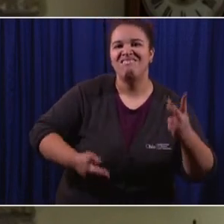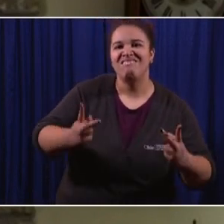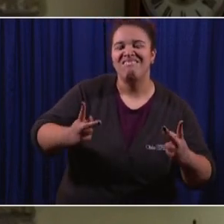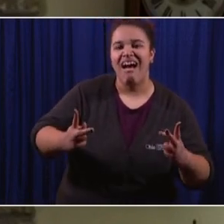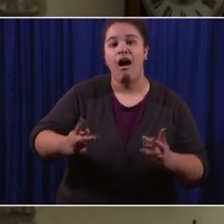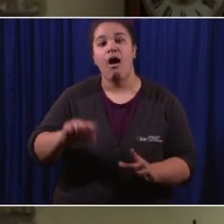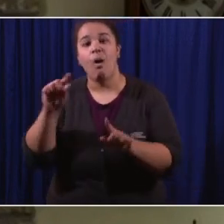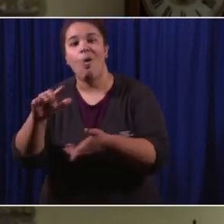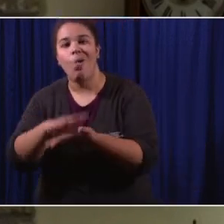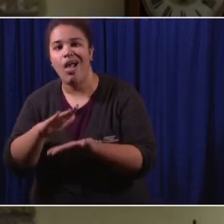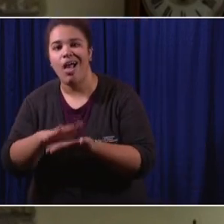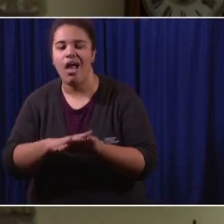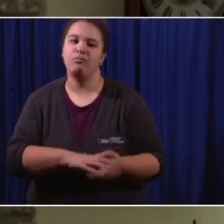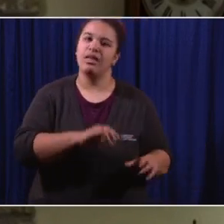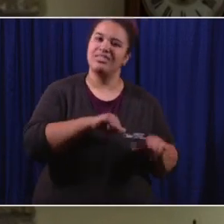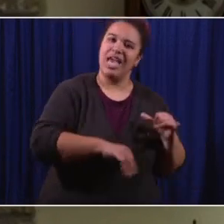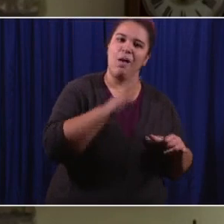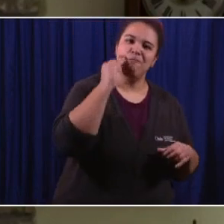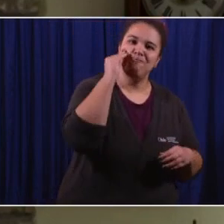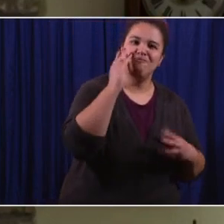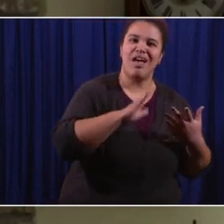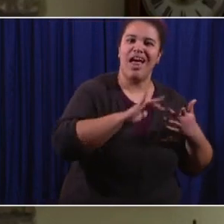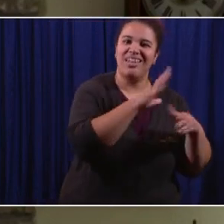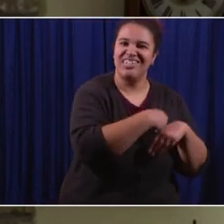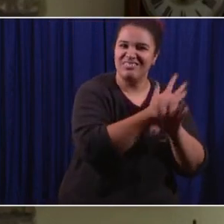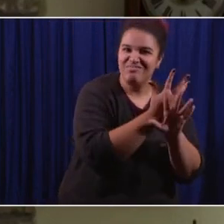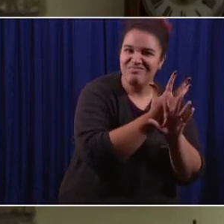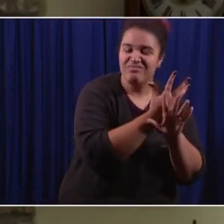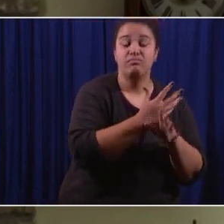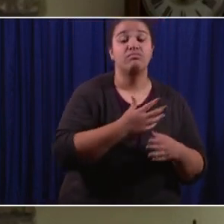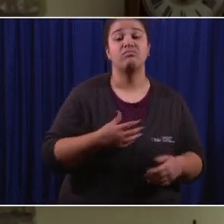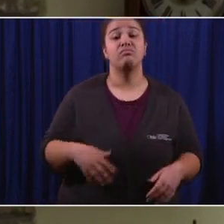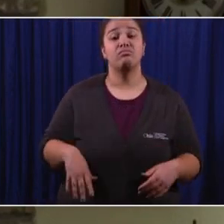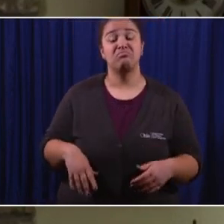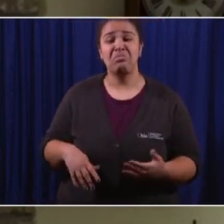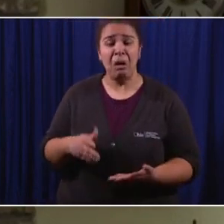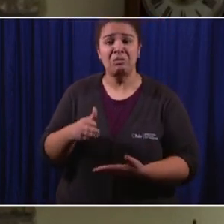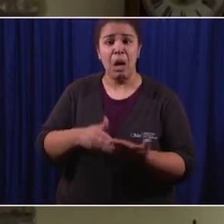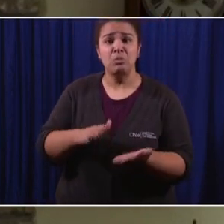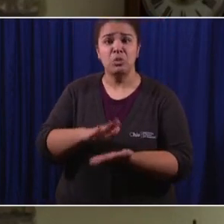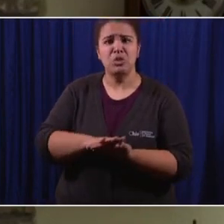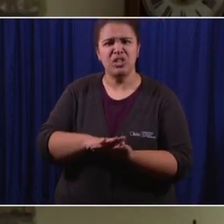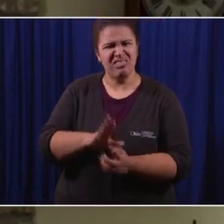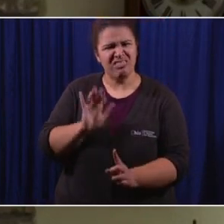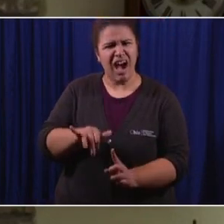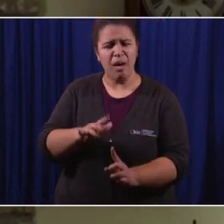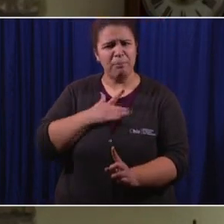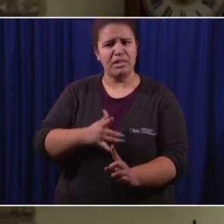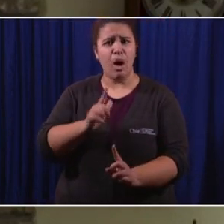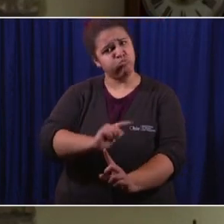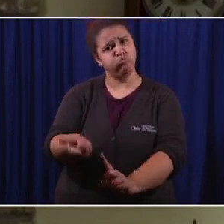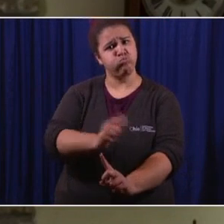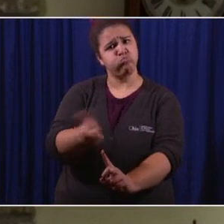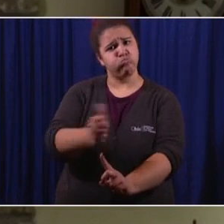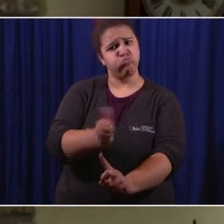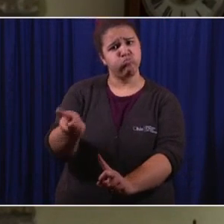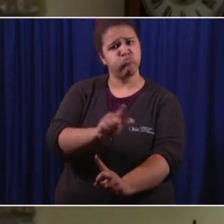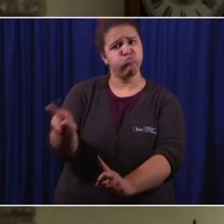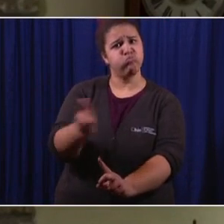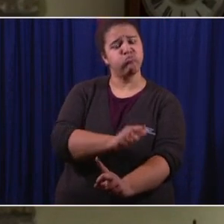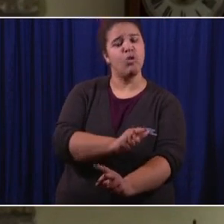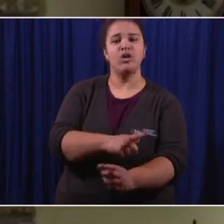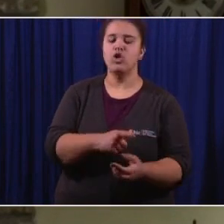some schools, child's on for a couple of days, off for a couple of days, but they get used to using that